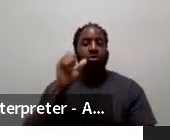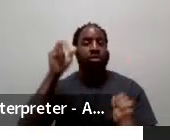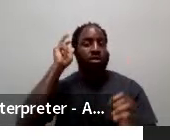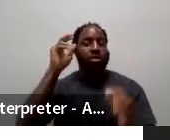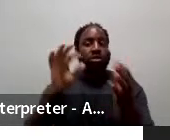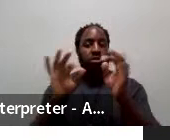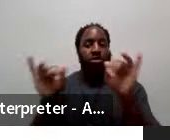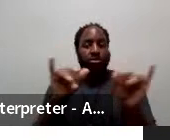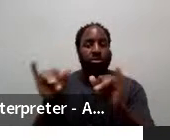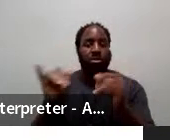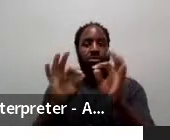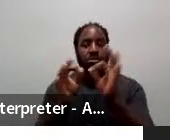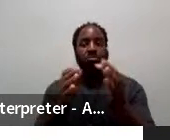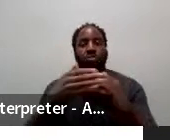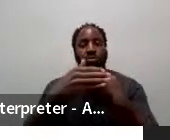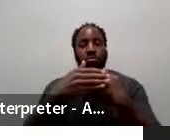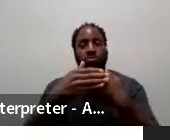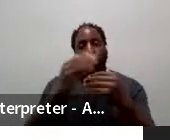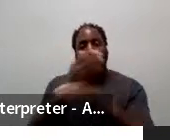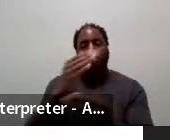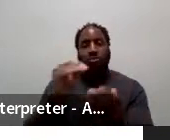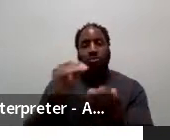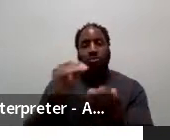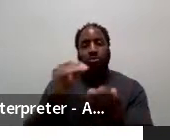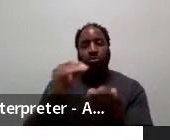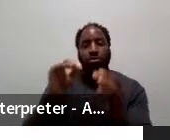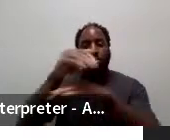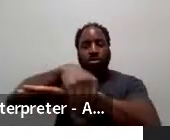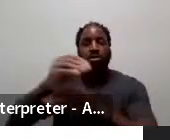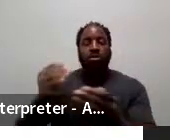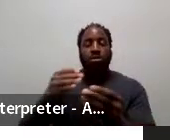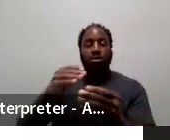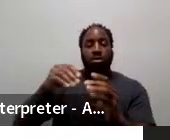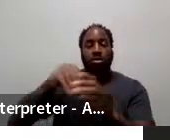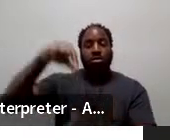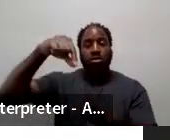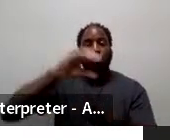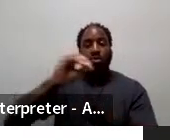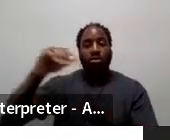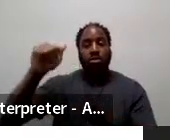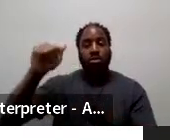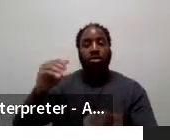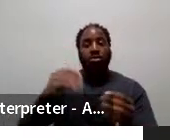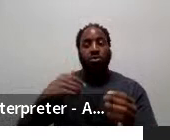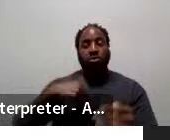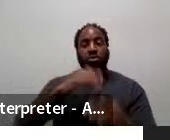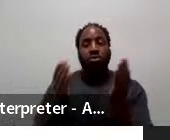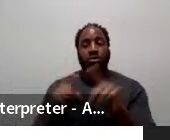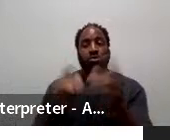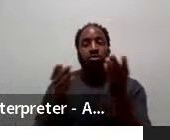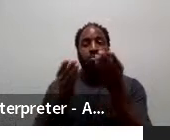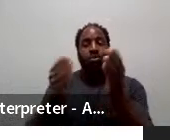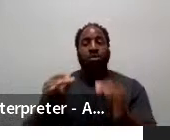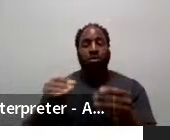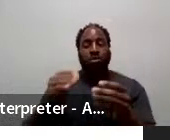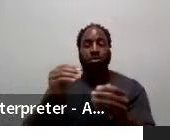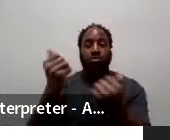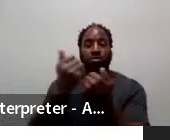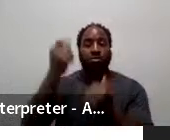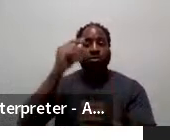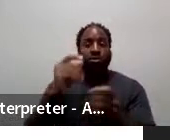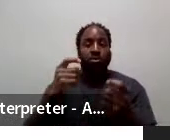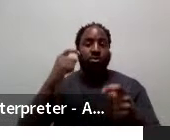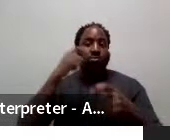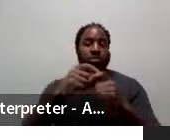of the session throughout the evening. During the Q&A, staff will also be able to provide language assistance for Spanish speakers as needed. And then also